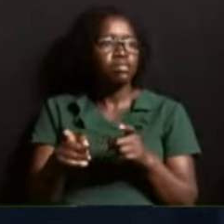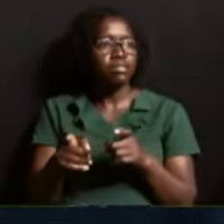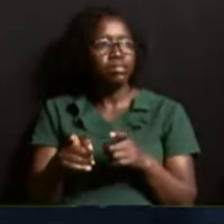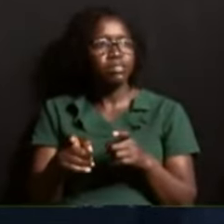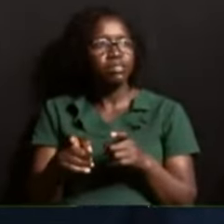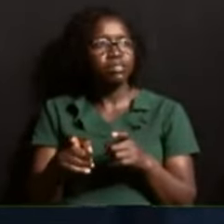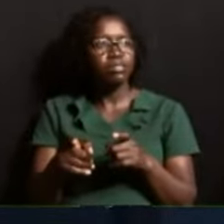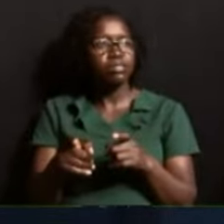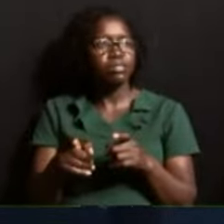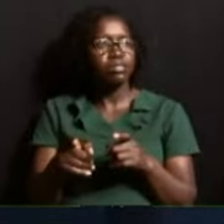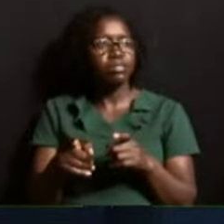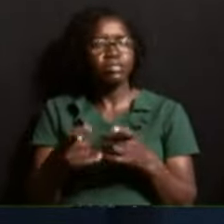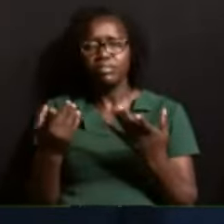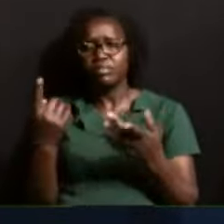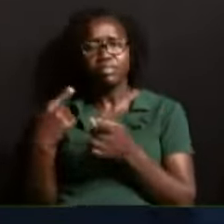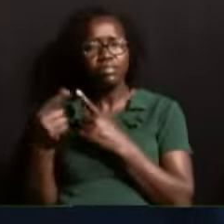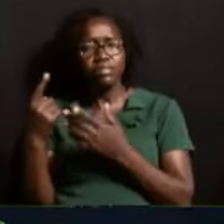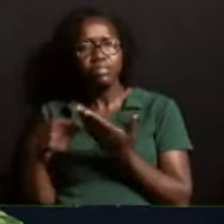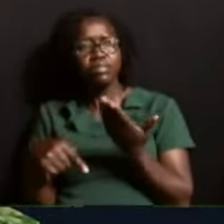What are you going through